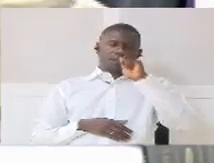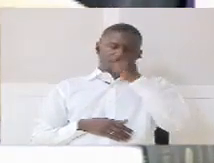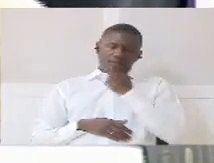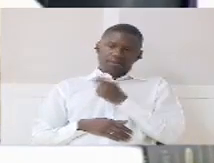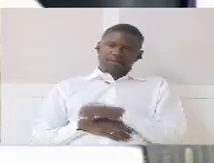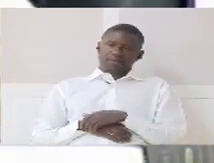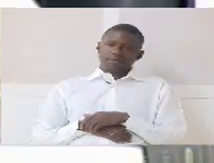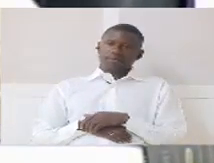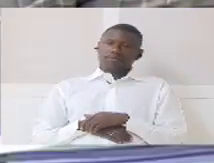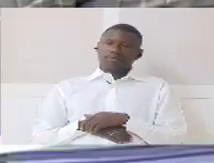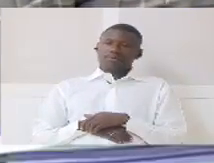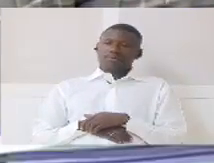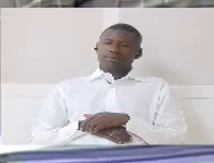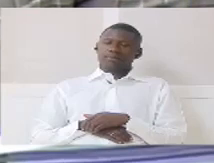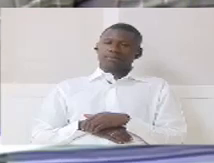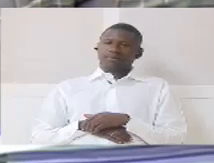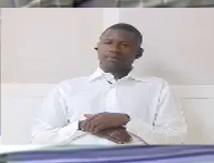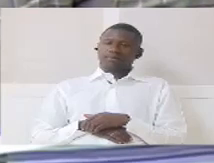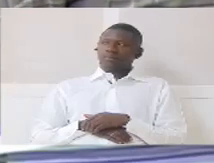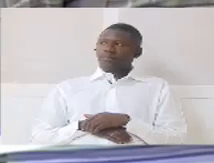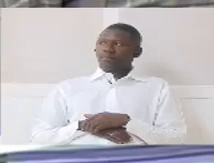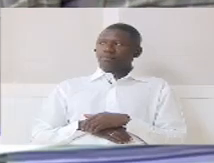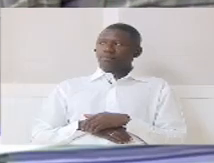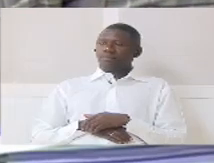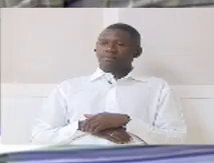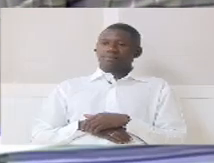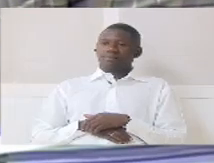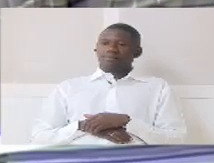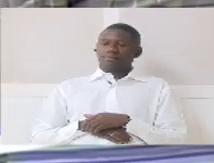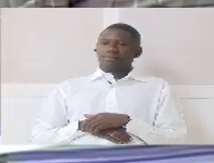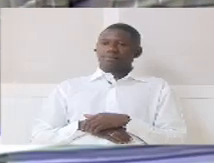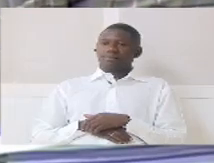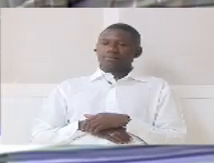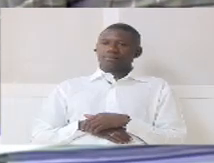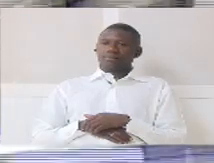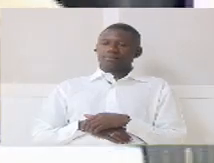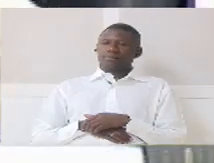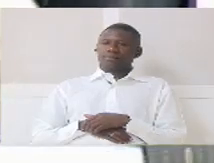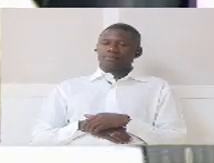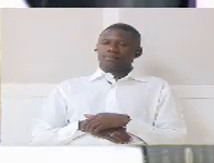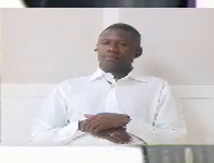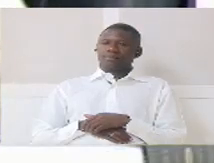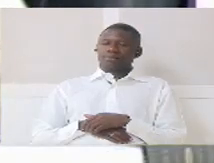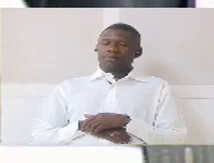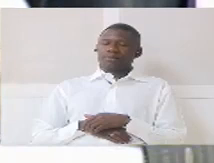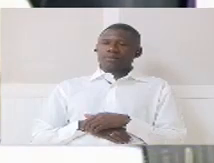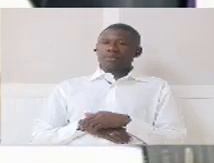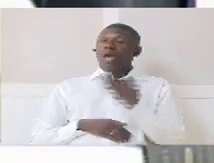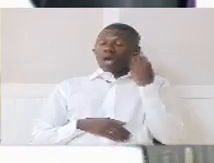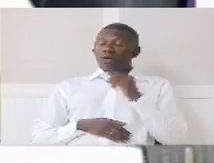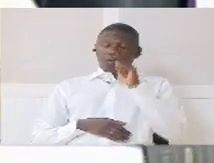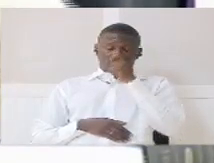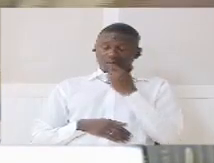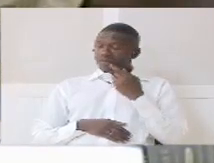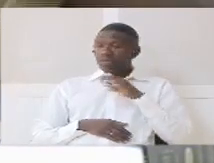because I was not there. The junglers told I'm us. I'm coming to that. Okay, arrive. So Nda Wofala no. How he died, I cannot